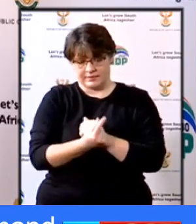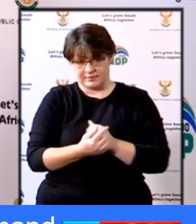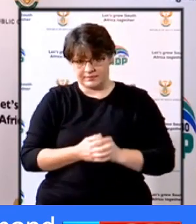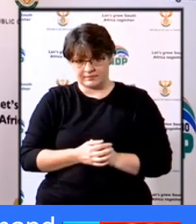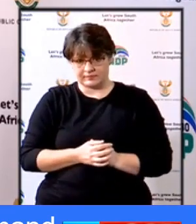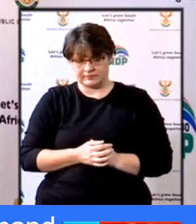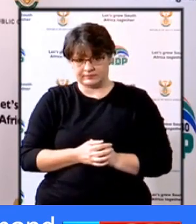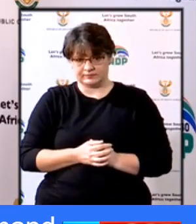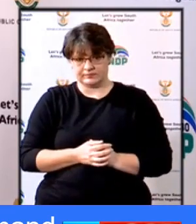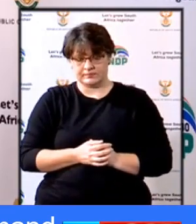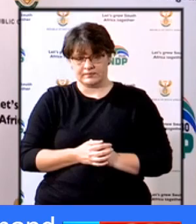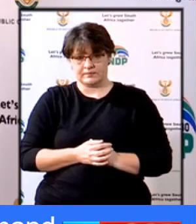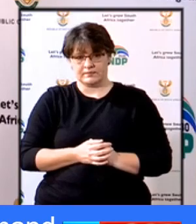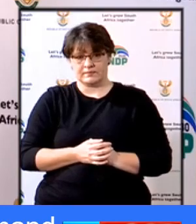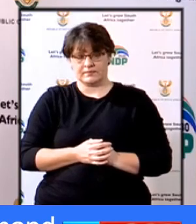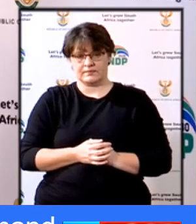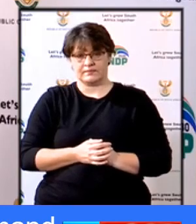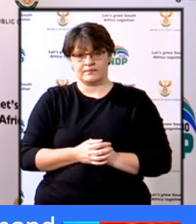observed.